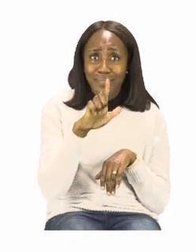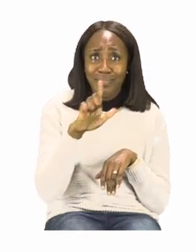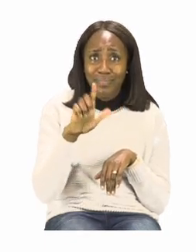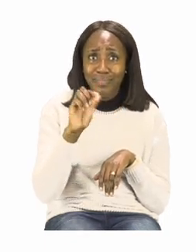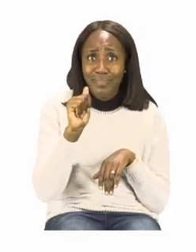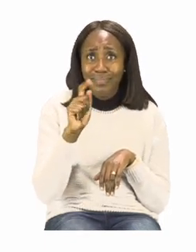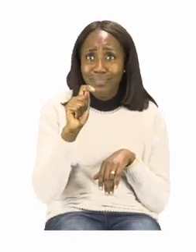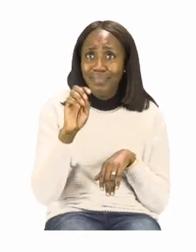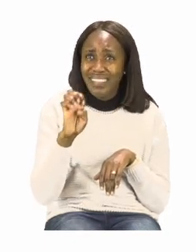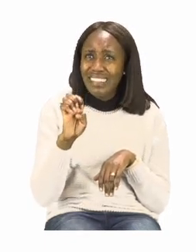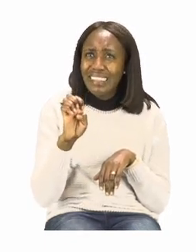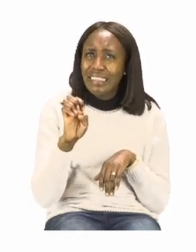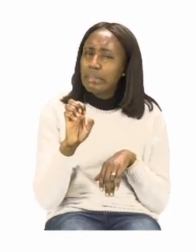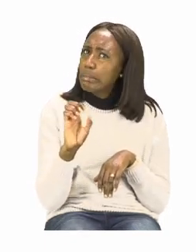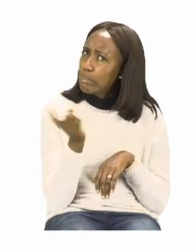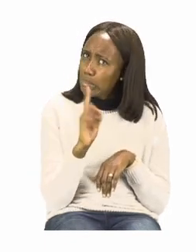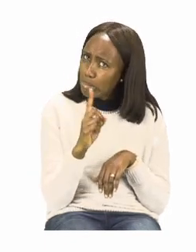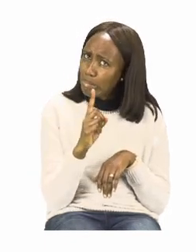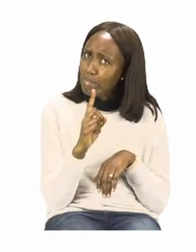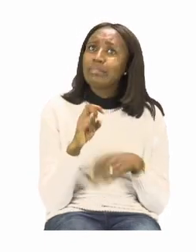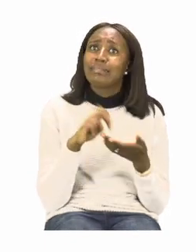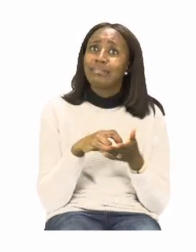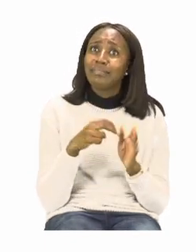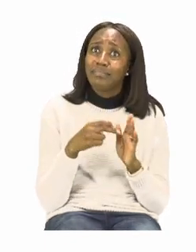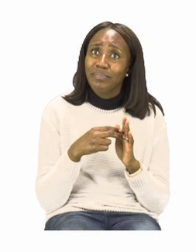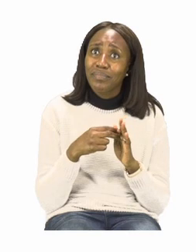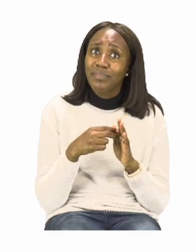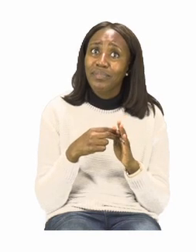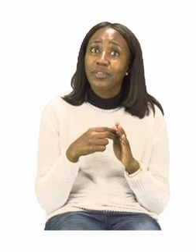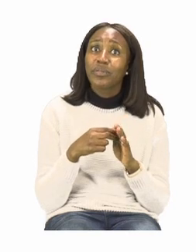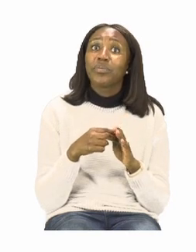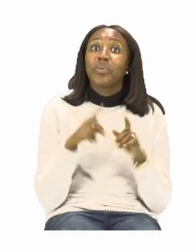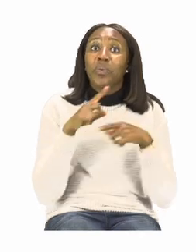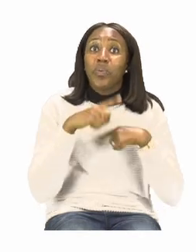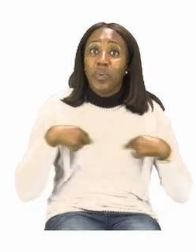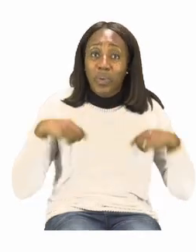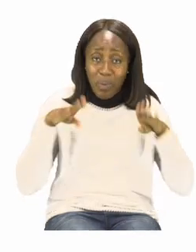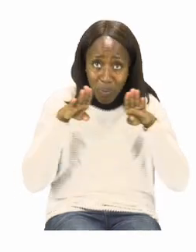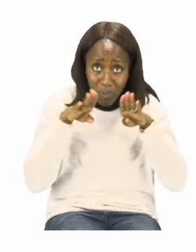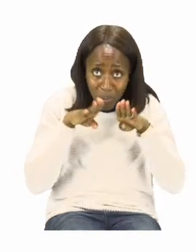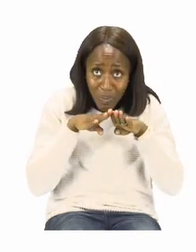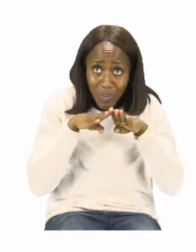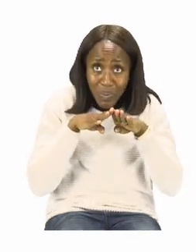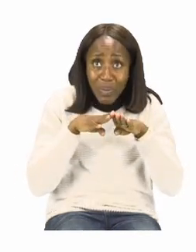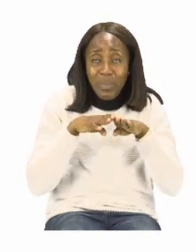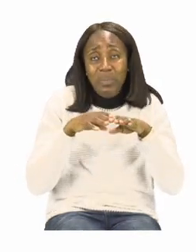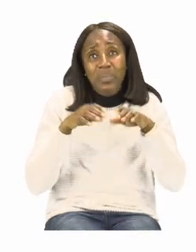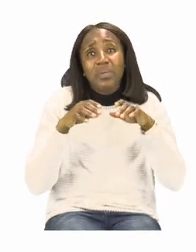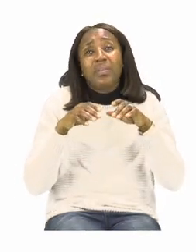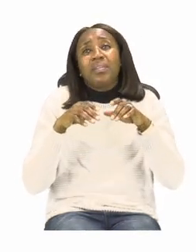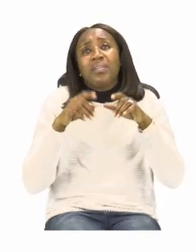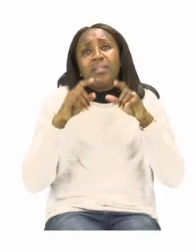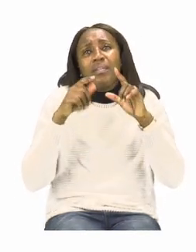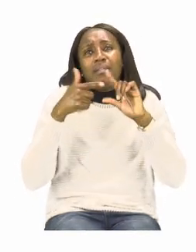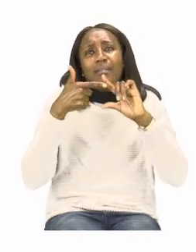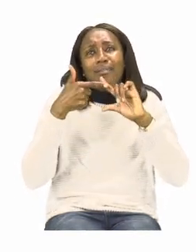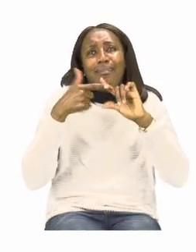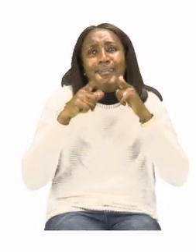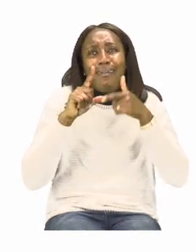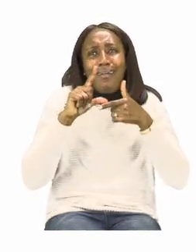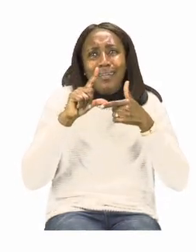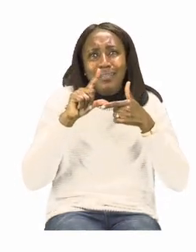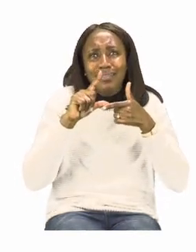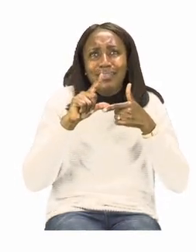tessellation is created when a shape is repeated over and over again, covering the plane